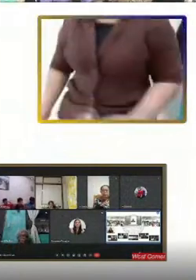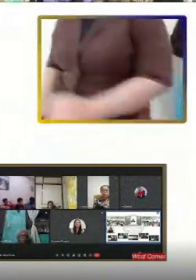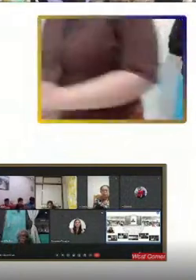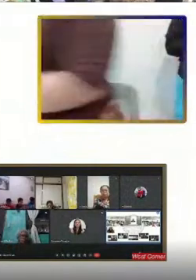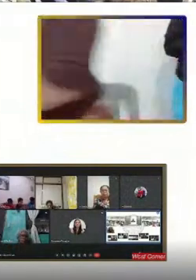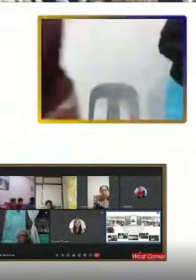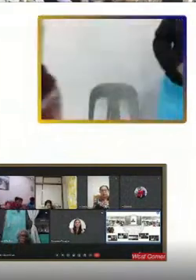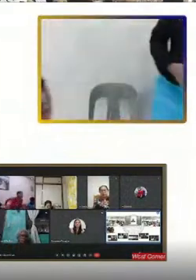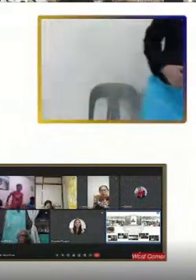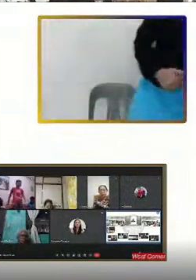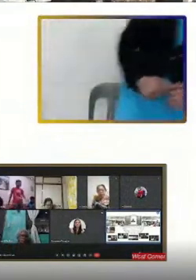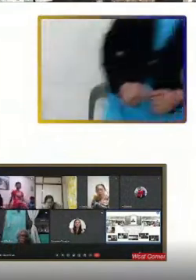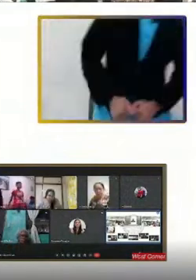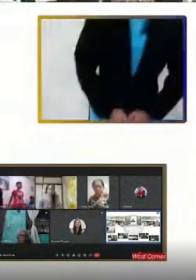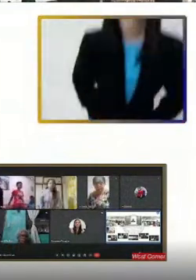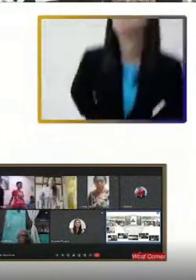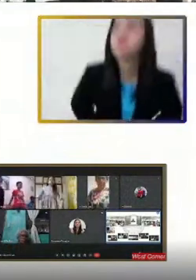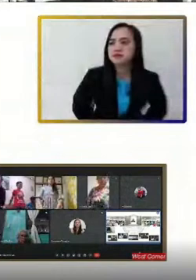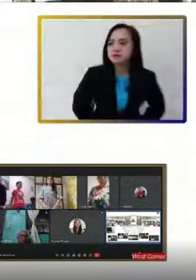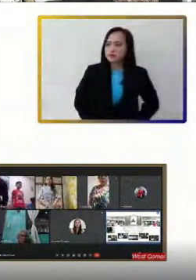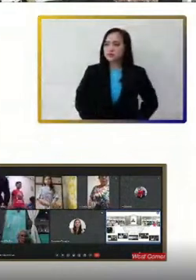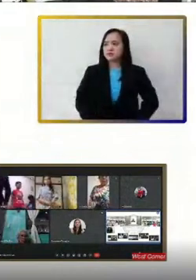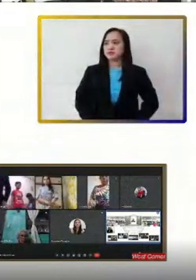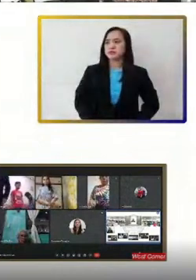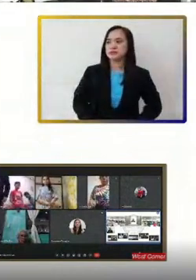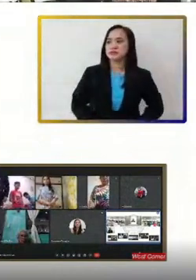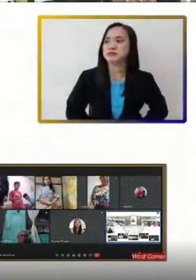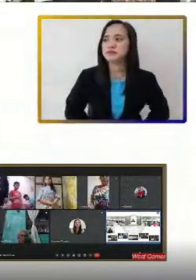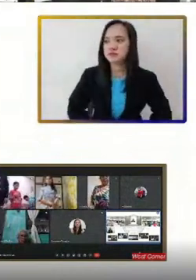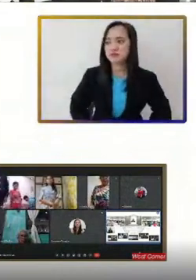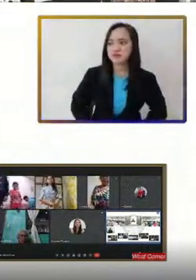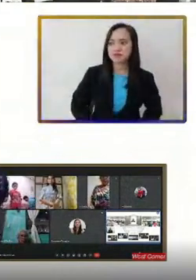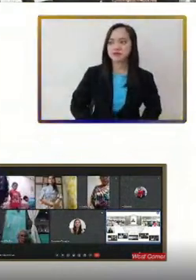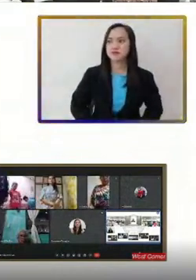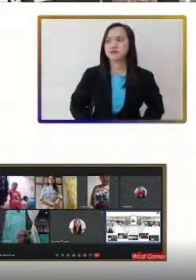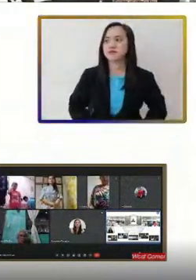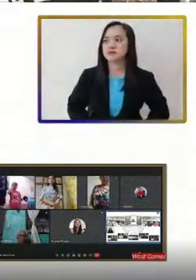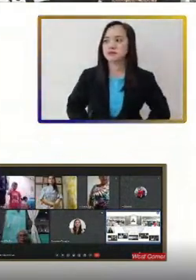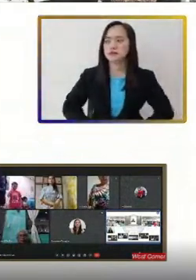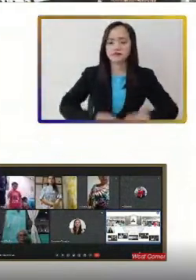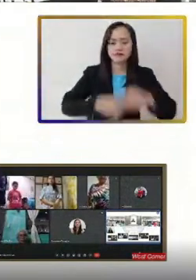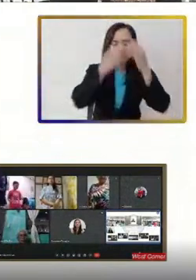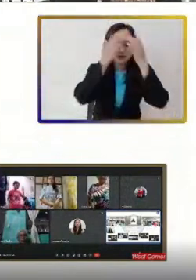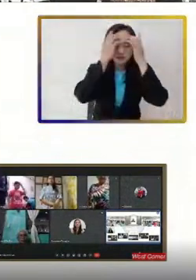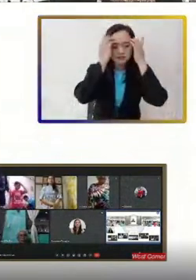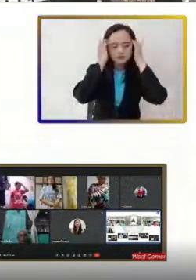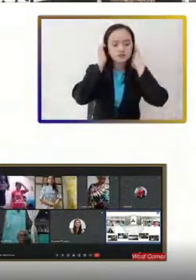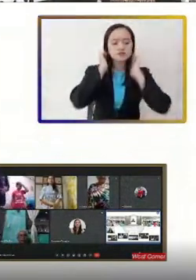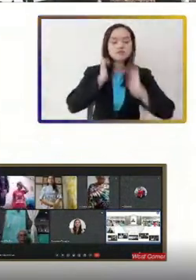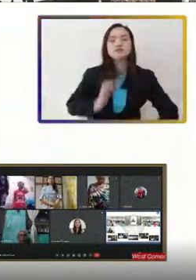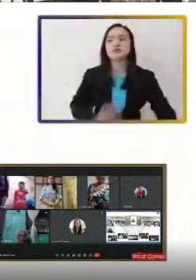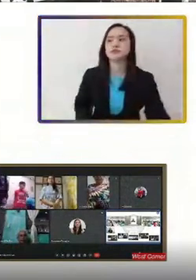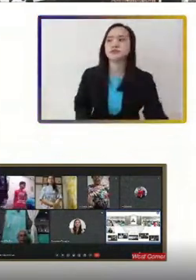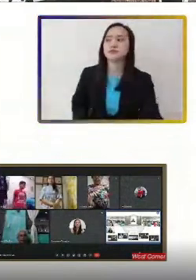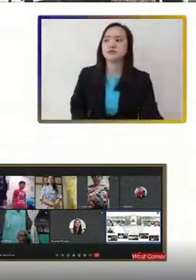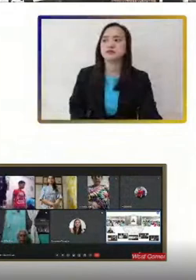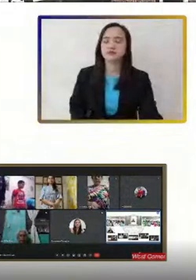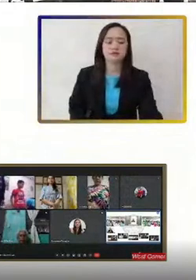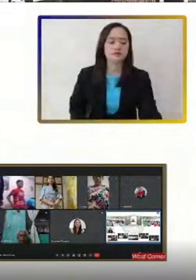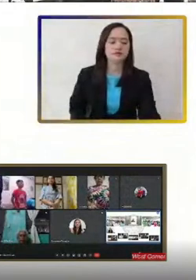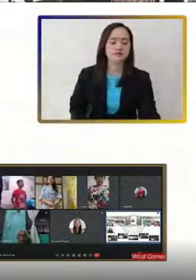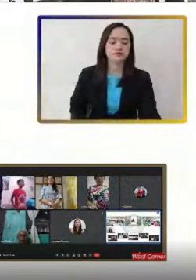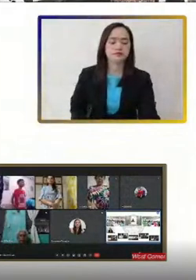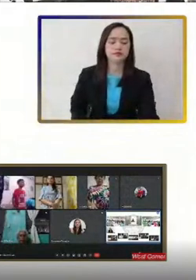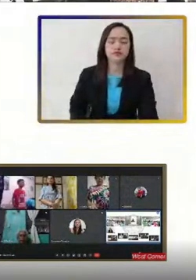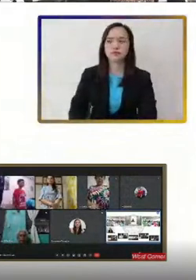then, kung meron na po tayo first time visitor, after this, we will recognize them and then we will proceed with our